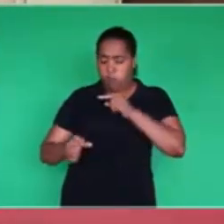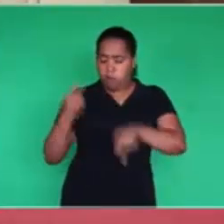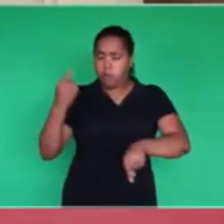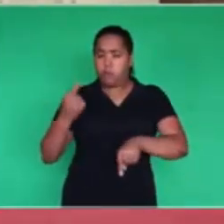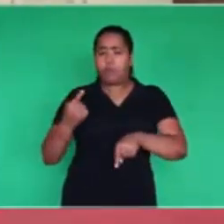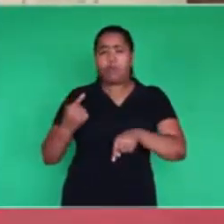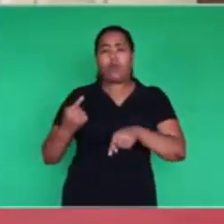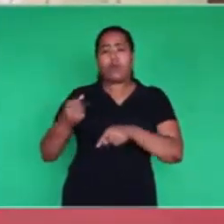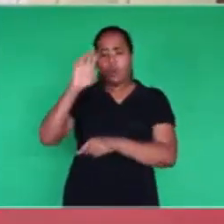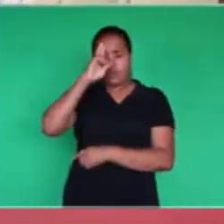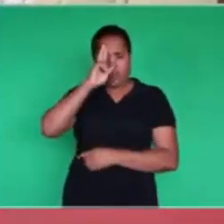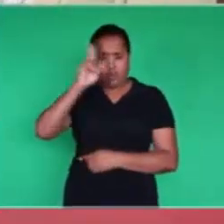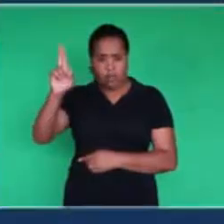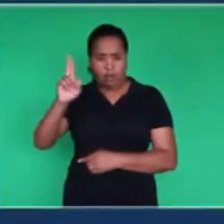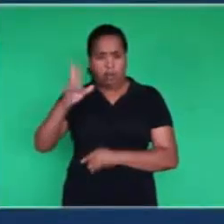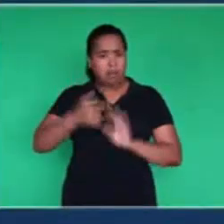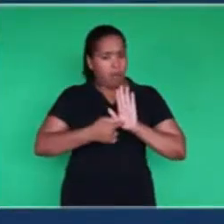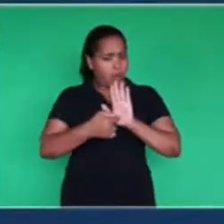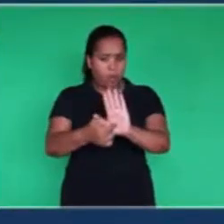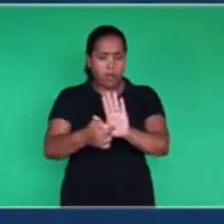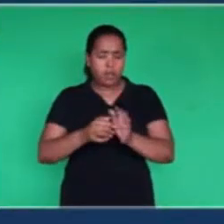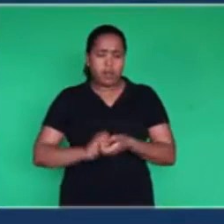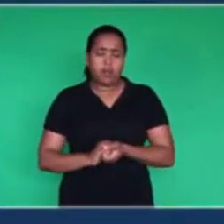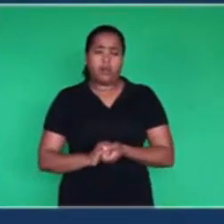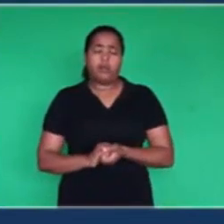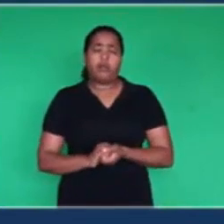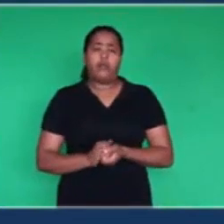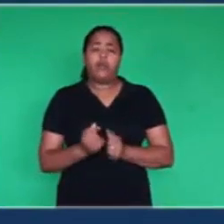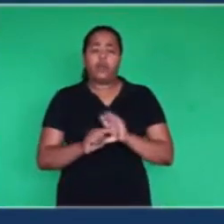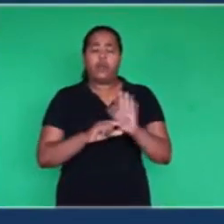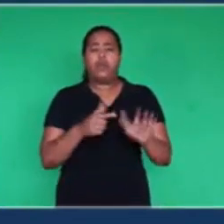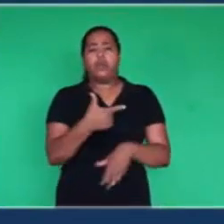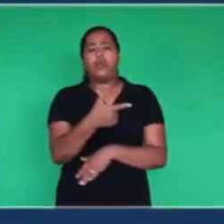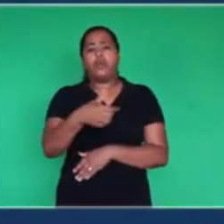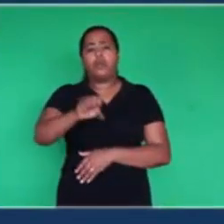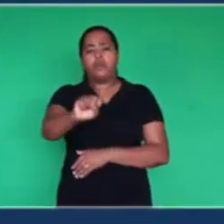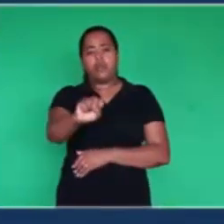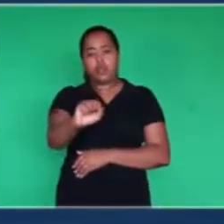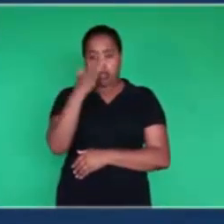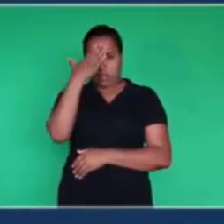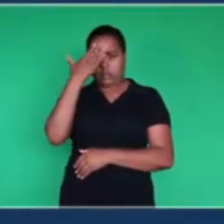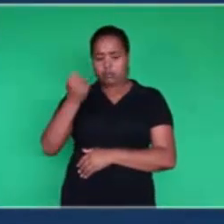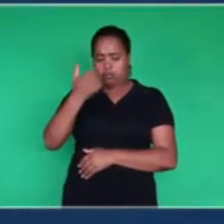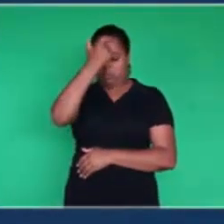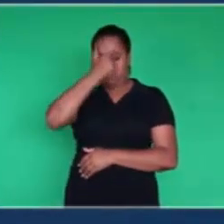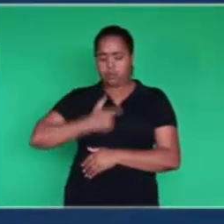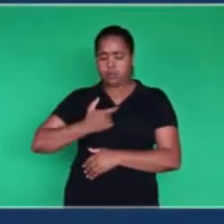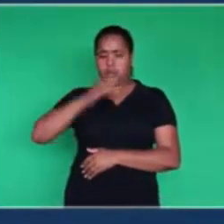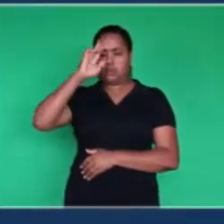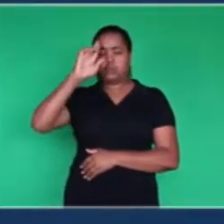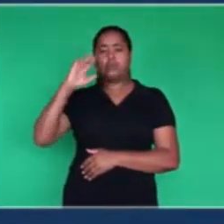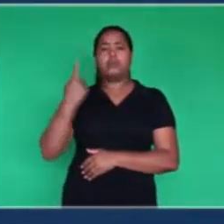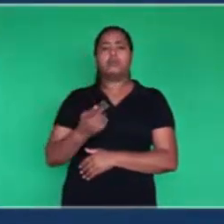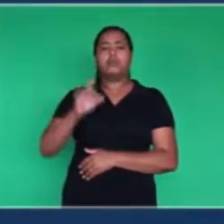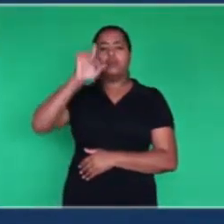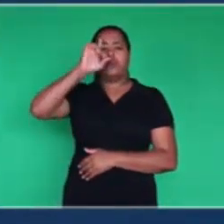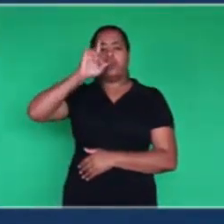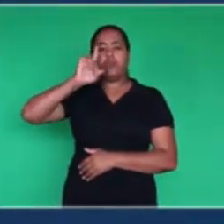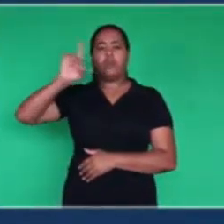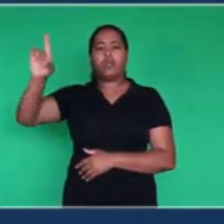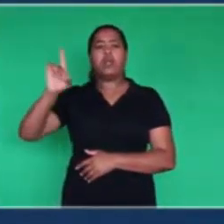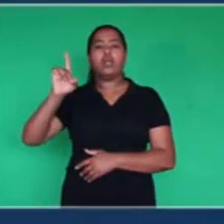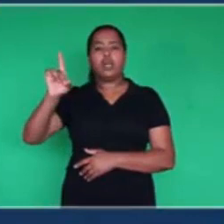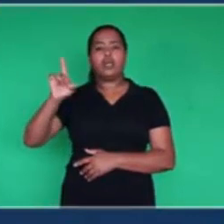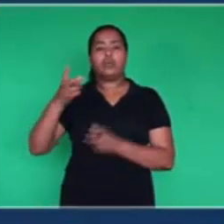Lord, we see here, verse 28, "Then they shall know that I am the Lord their